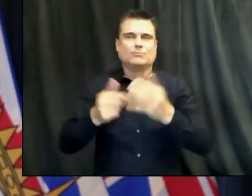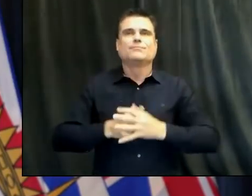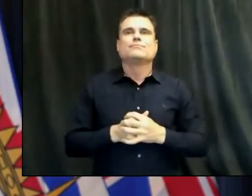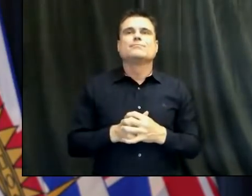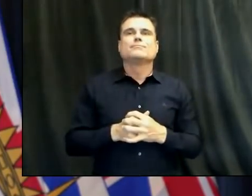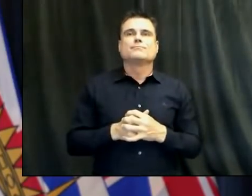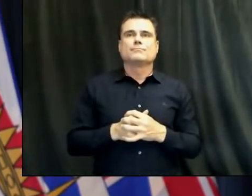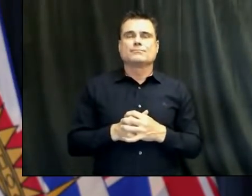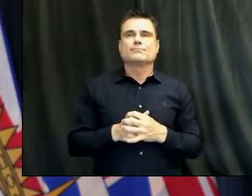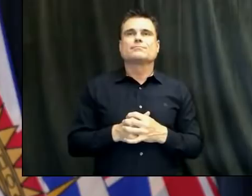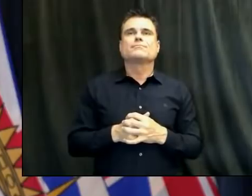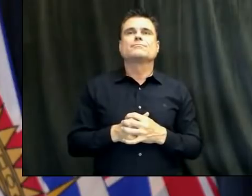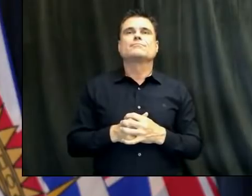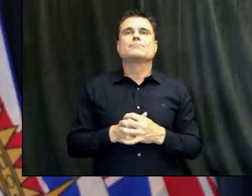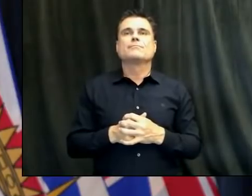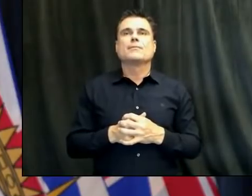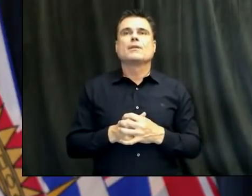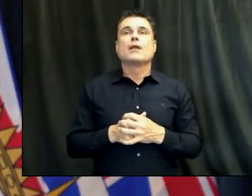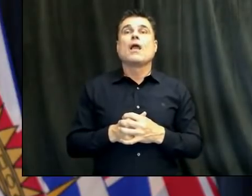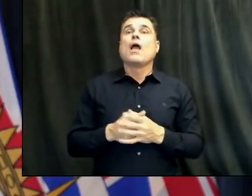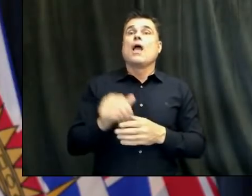acute care, involving